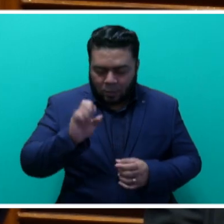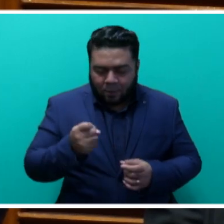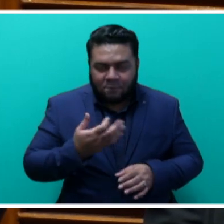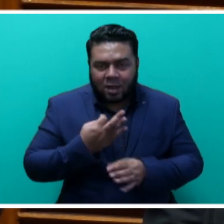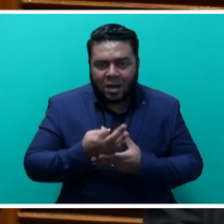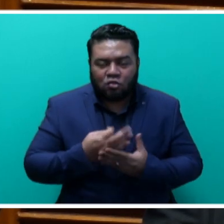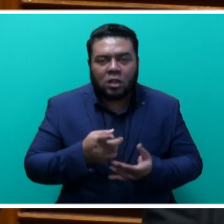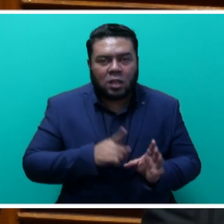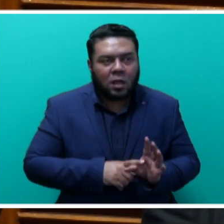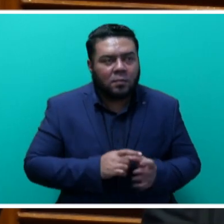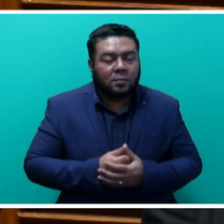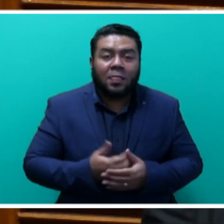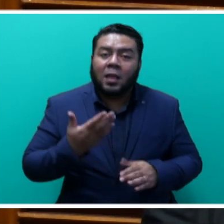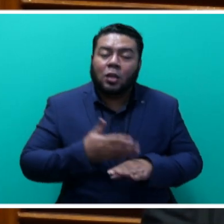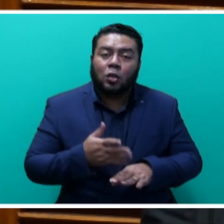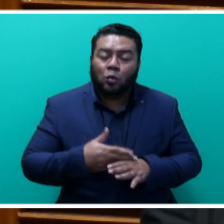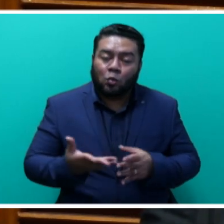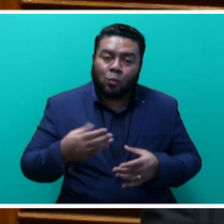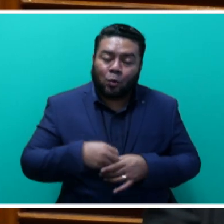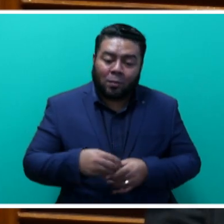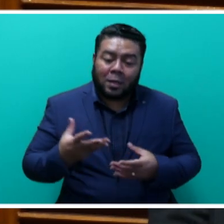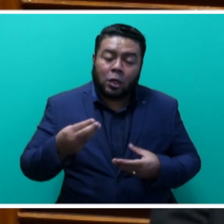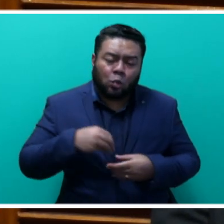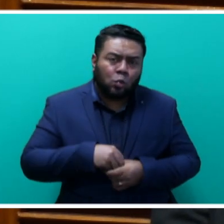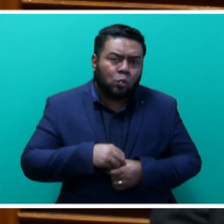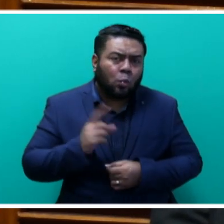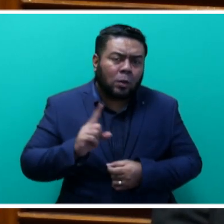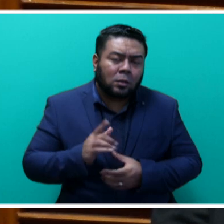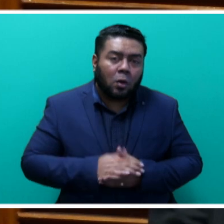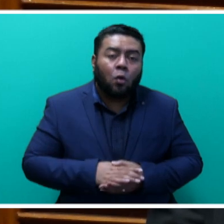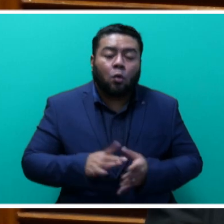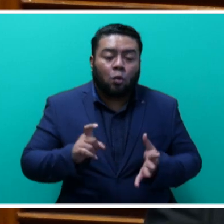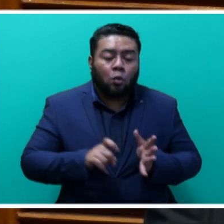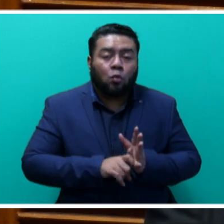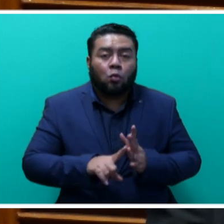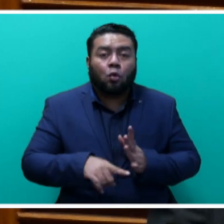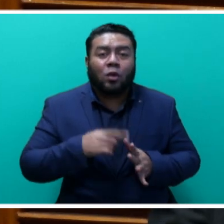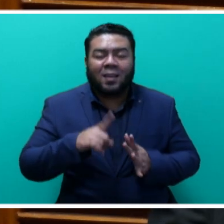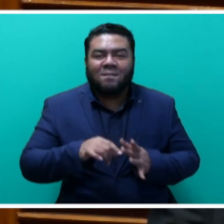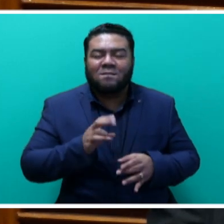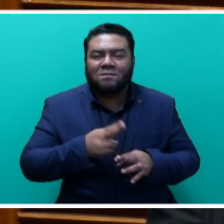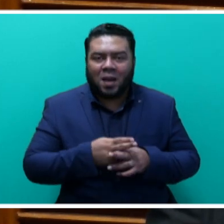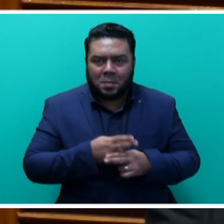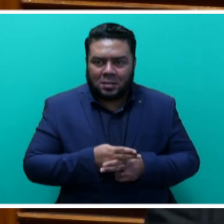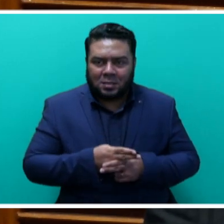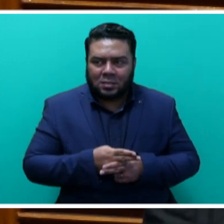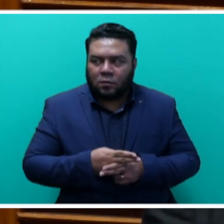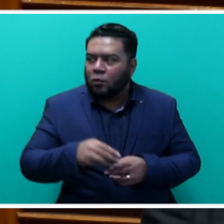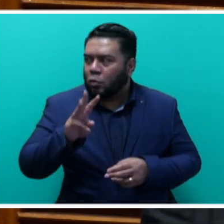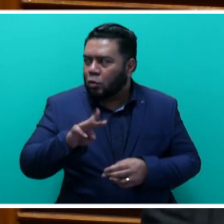year. The new initiative includes the incubation of our ROI farmers and recipients for the next 3 to 5